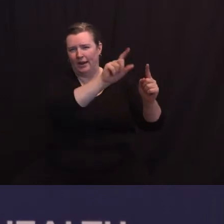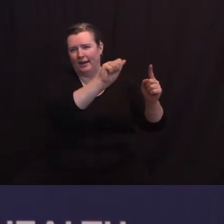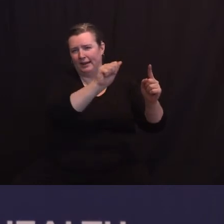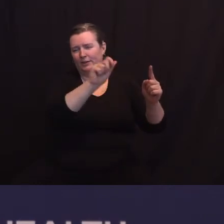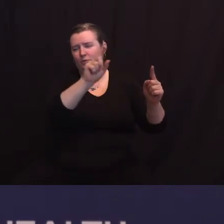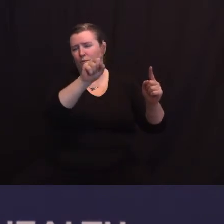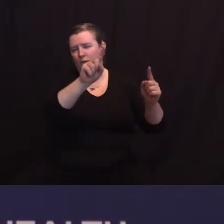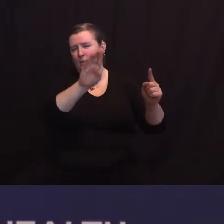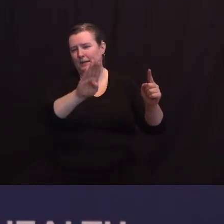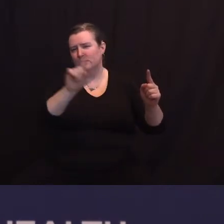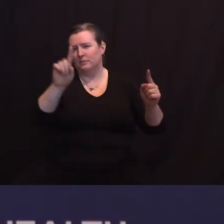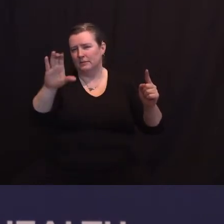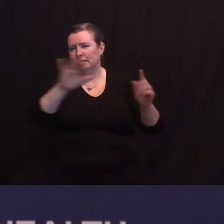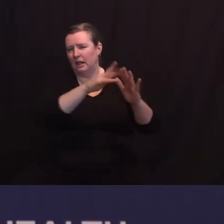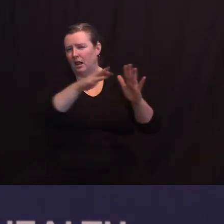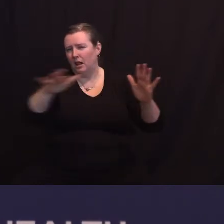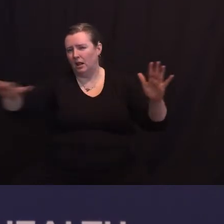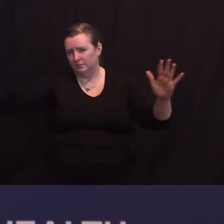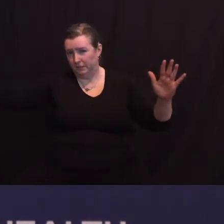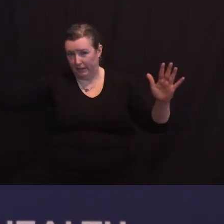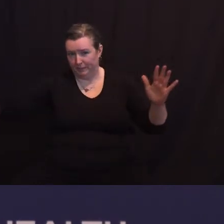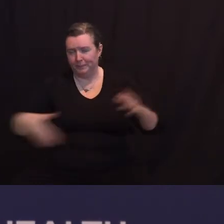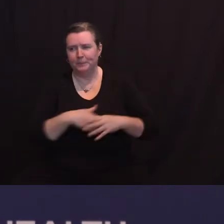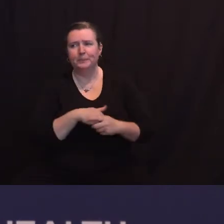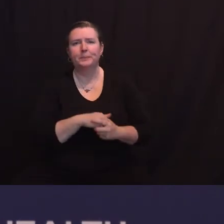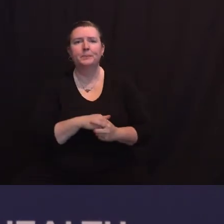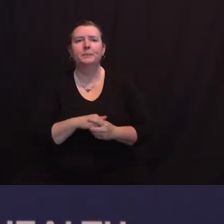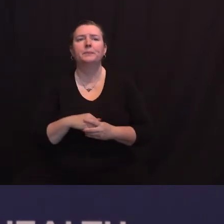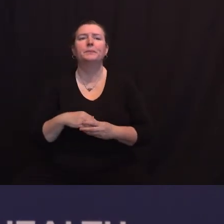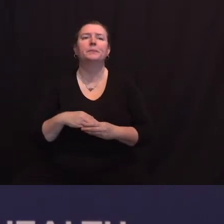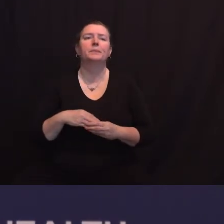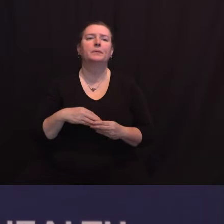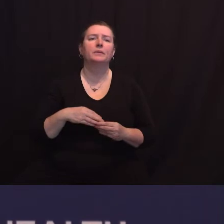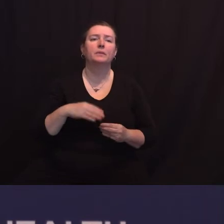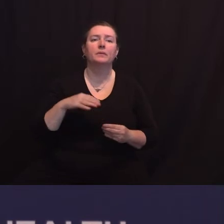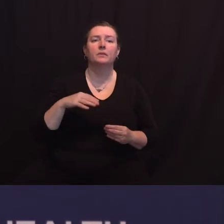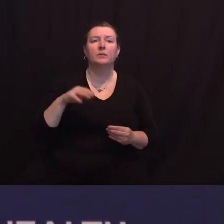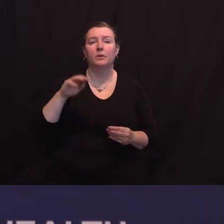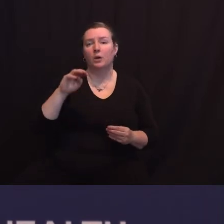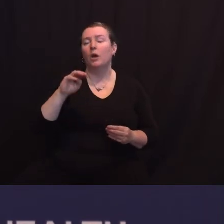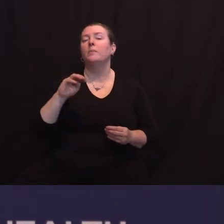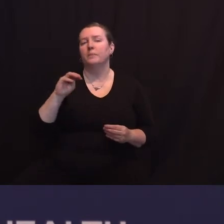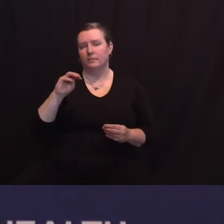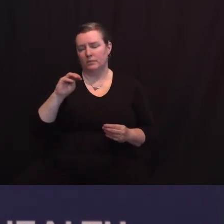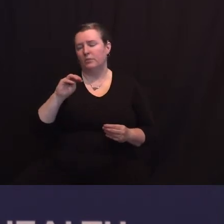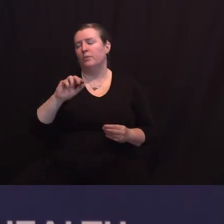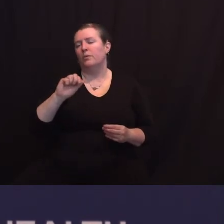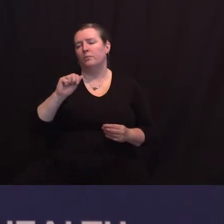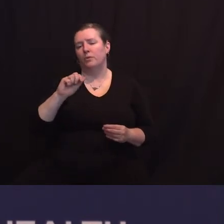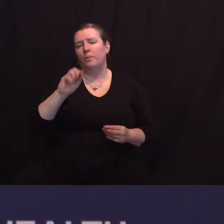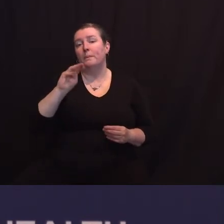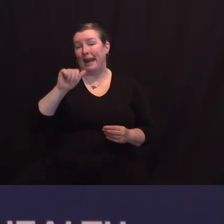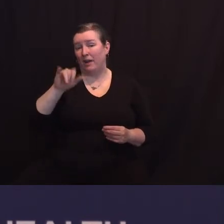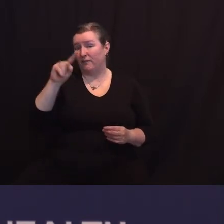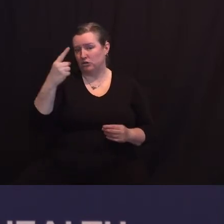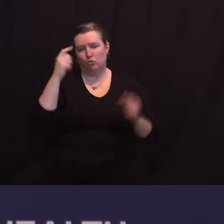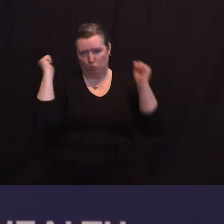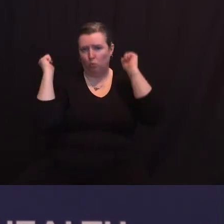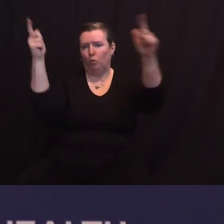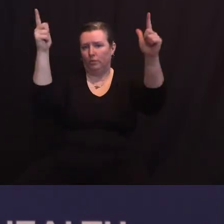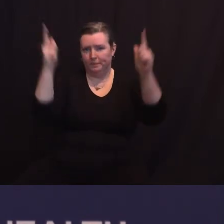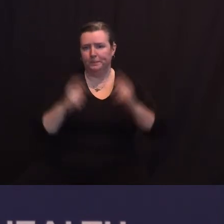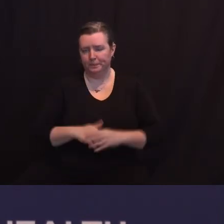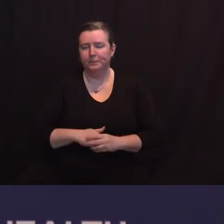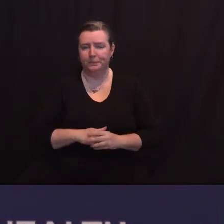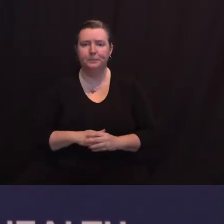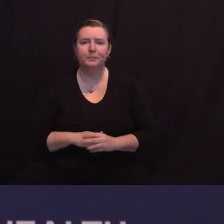distant future. And then again, by May 1st, everybody's up to bat. I also think to the mayor, and the mayor's done an extraordinary job, not